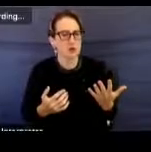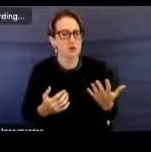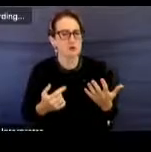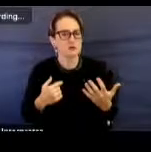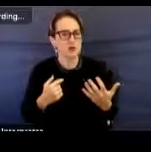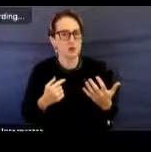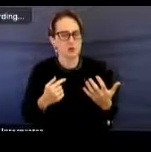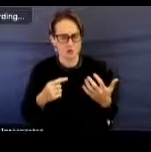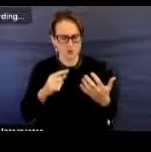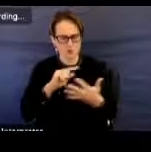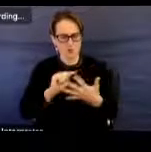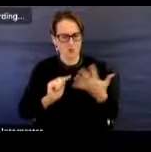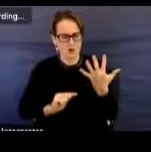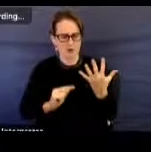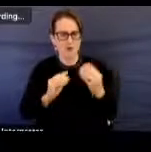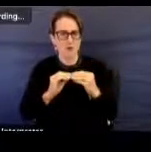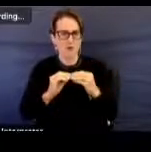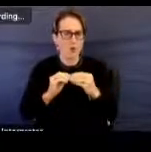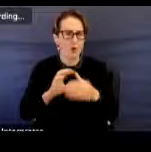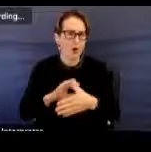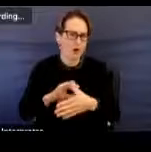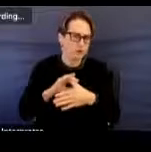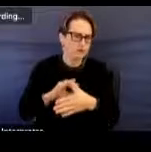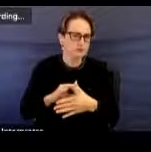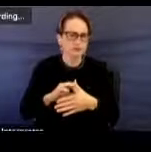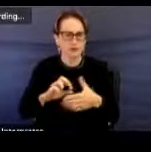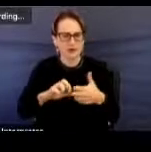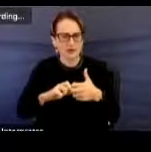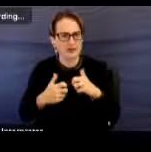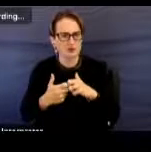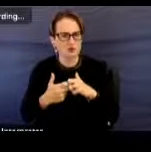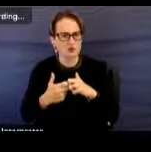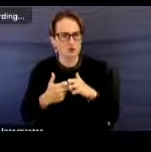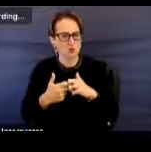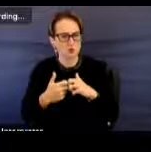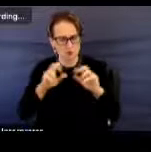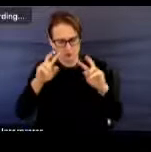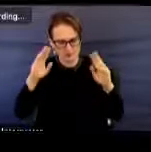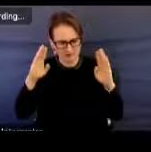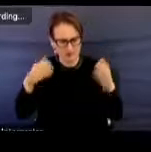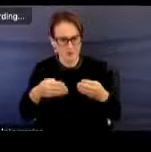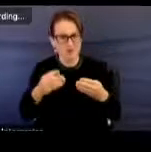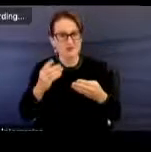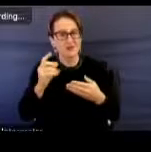issues rather than some of the. Some of these are just really